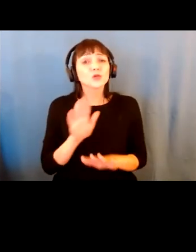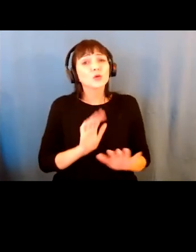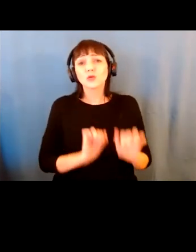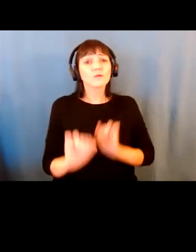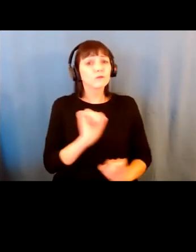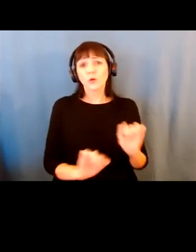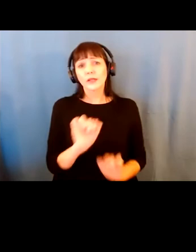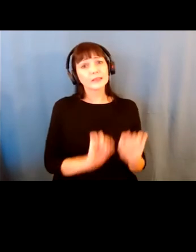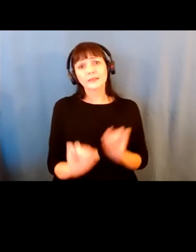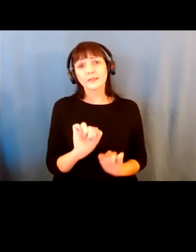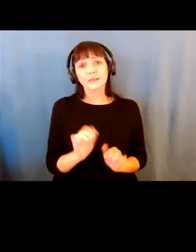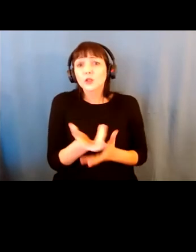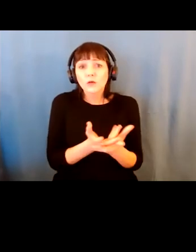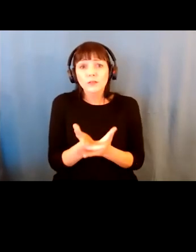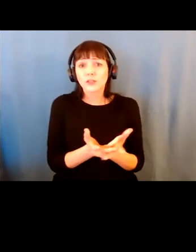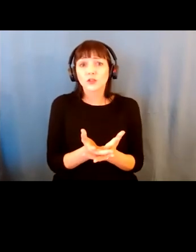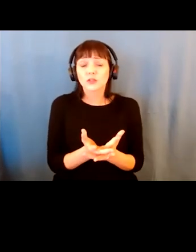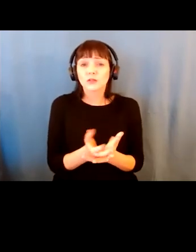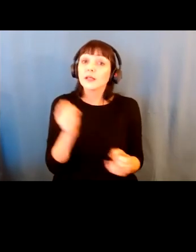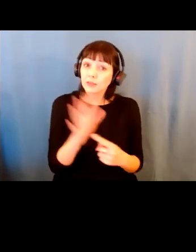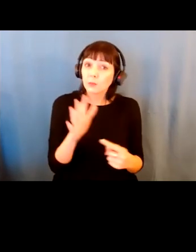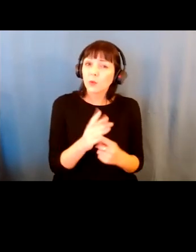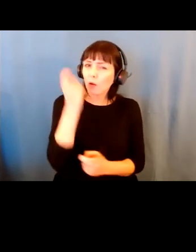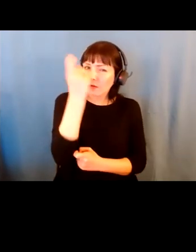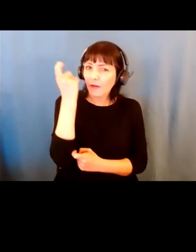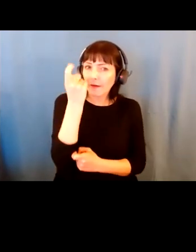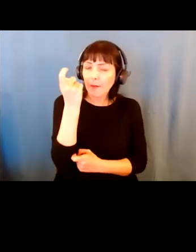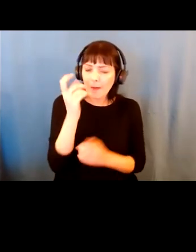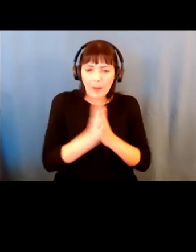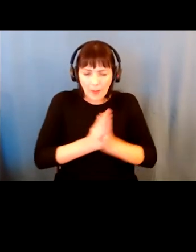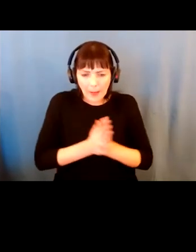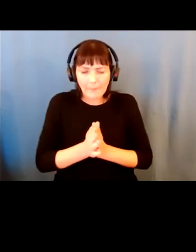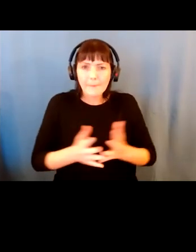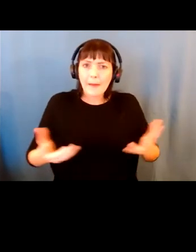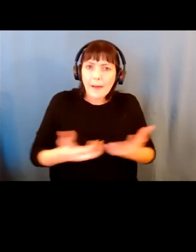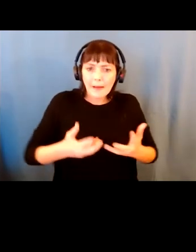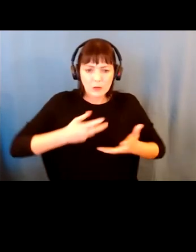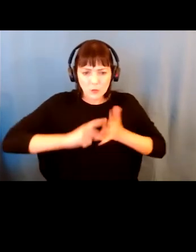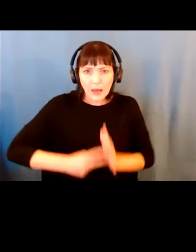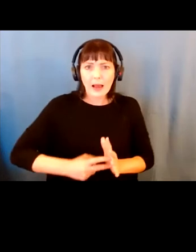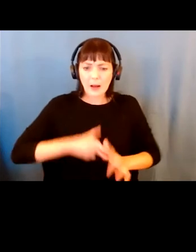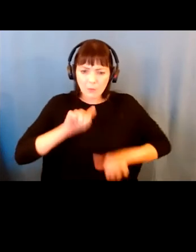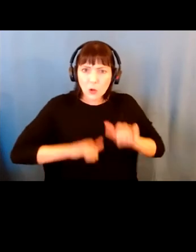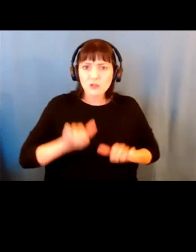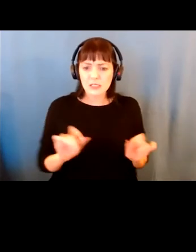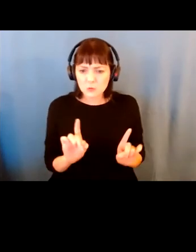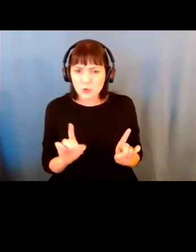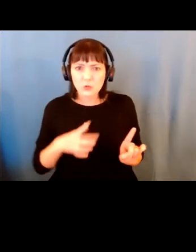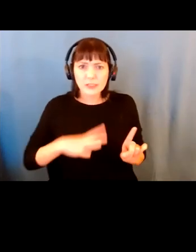it, to really, you know, drill down and think, how do we make this happen? What's our steps? What's the